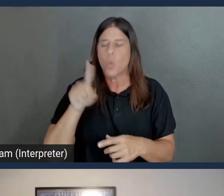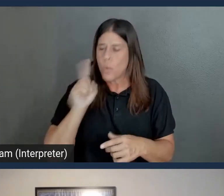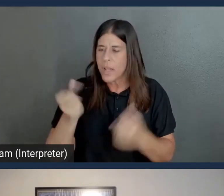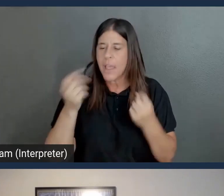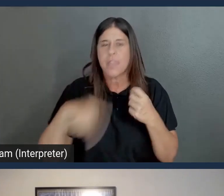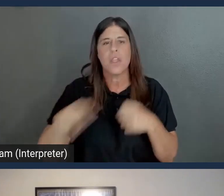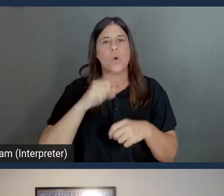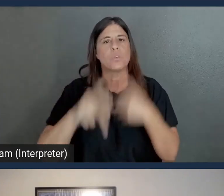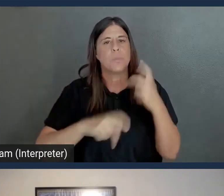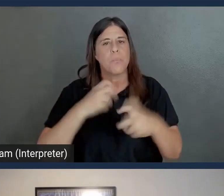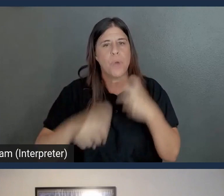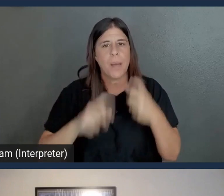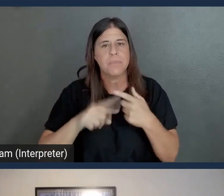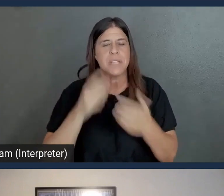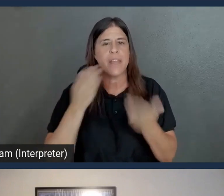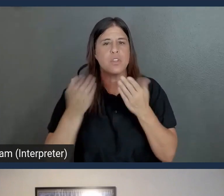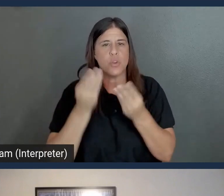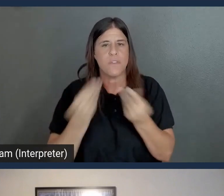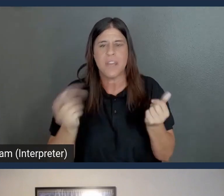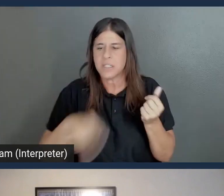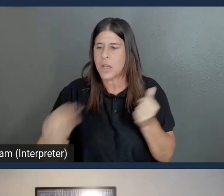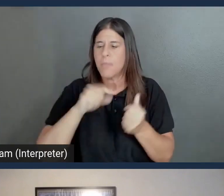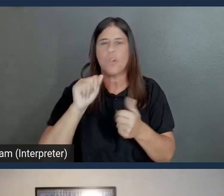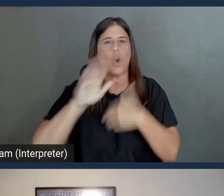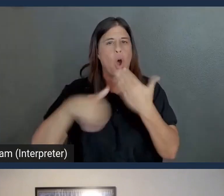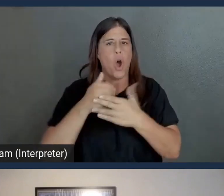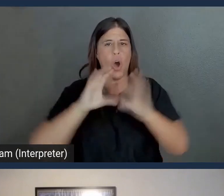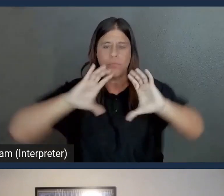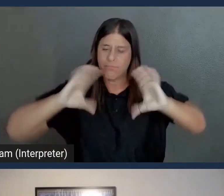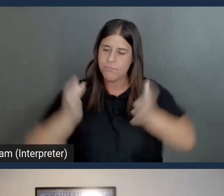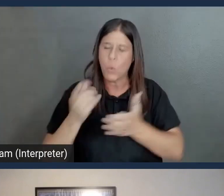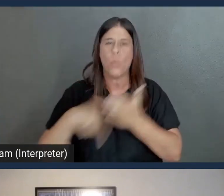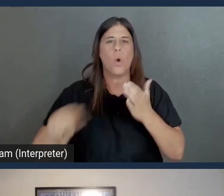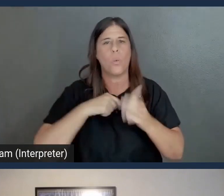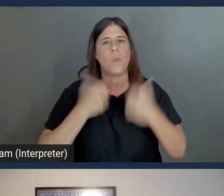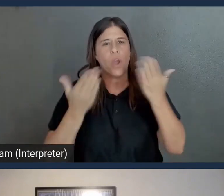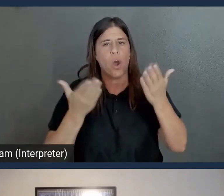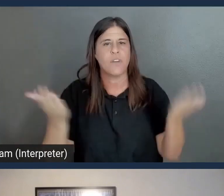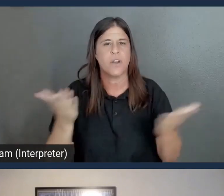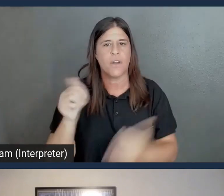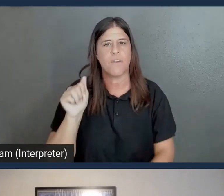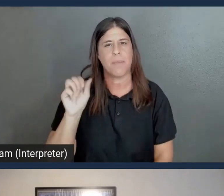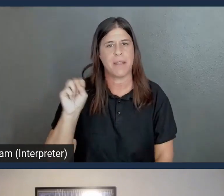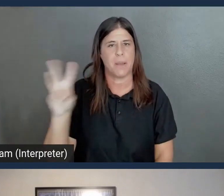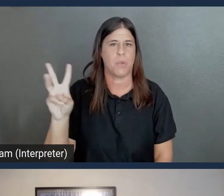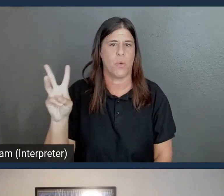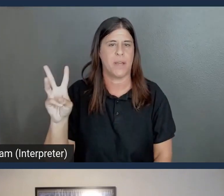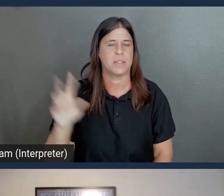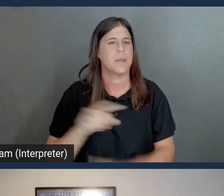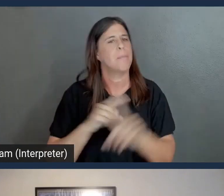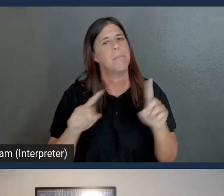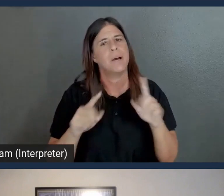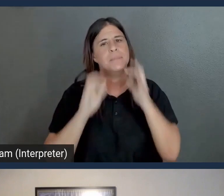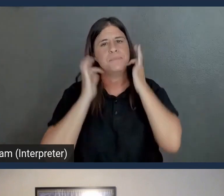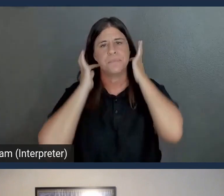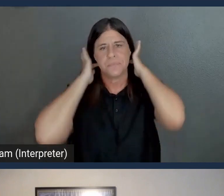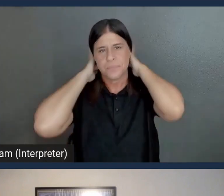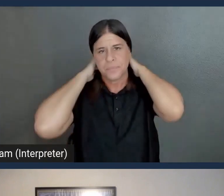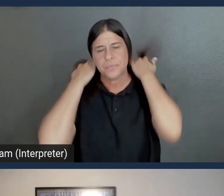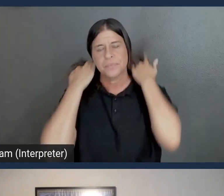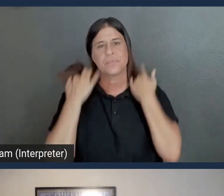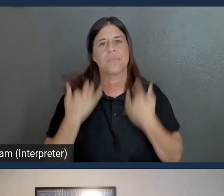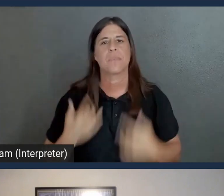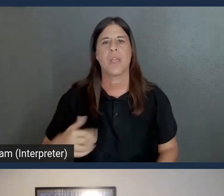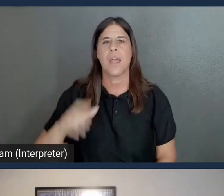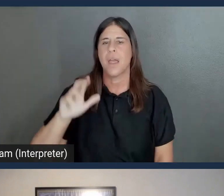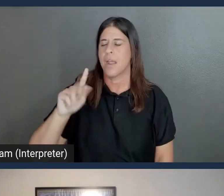and the services that solve them, they're all within the realm of our database offerings on AWS. So, but Neptune, I think